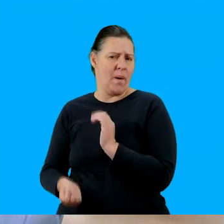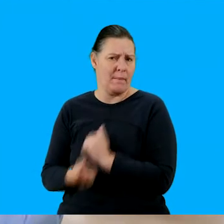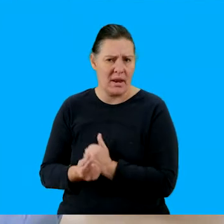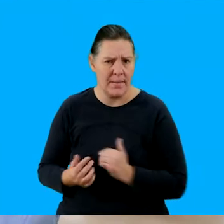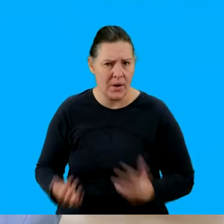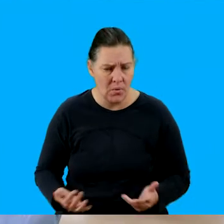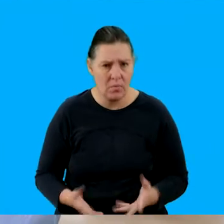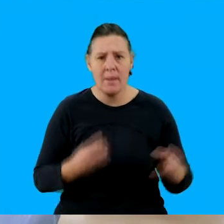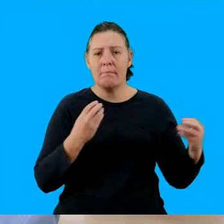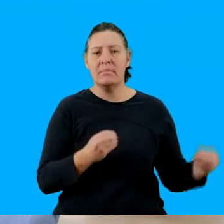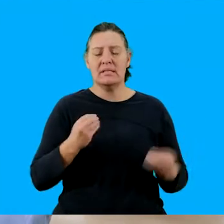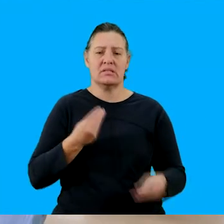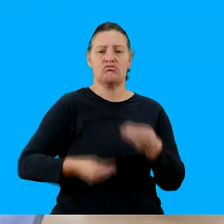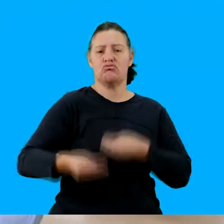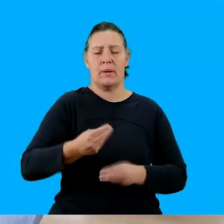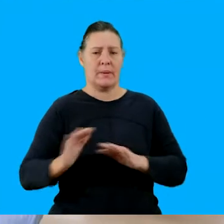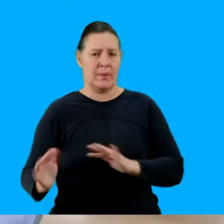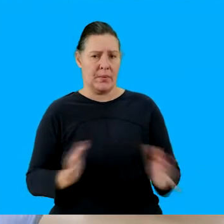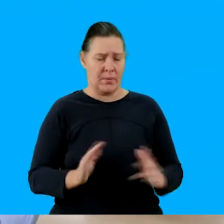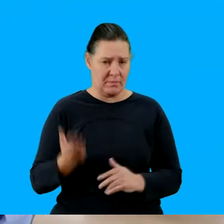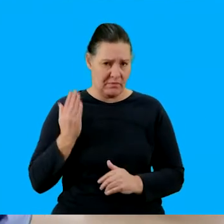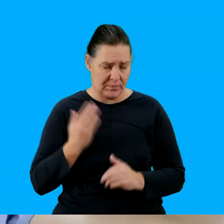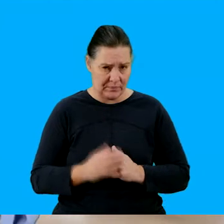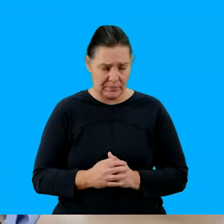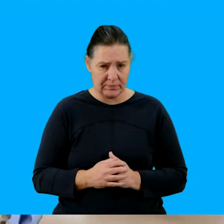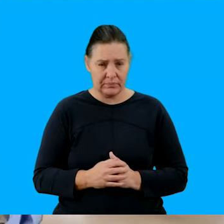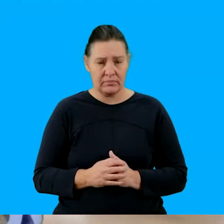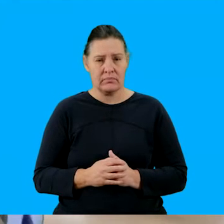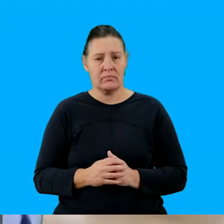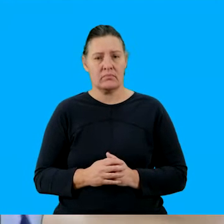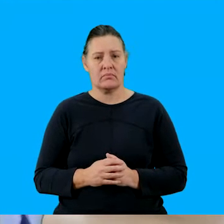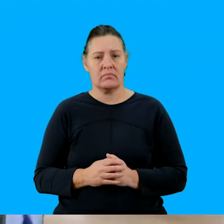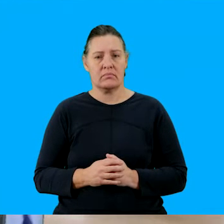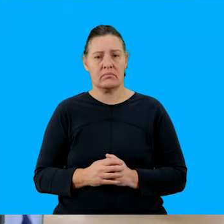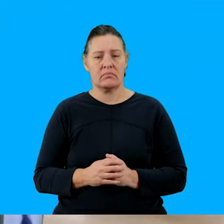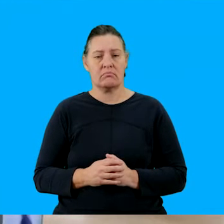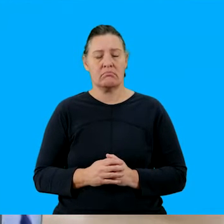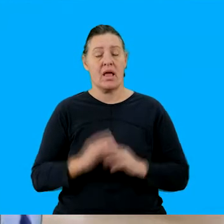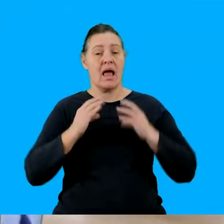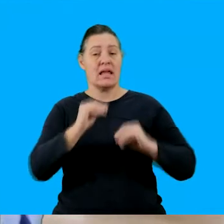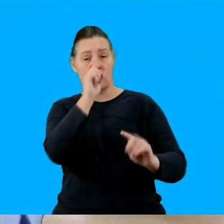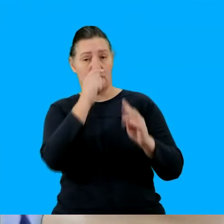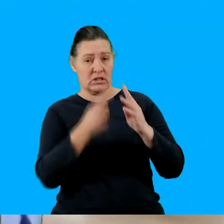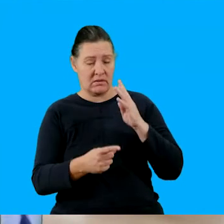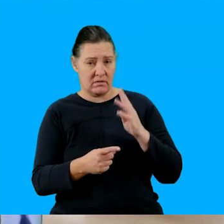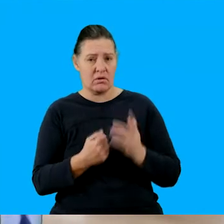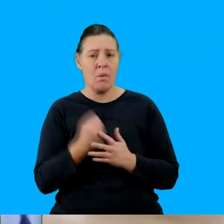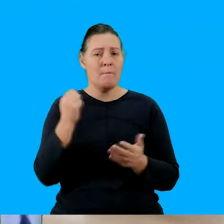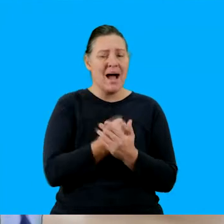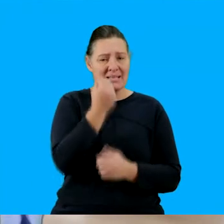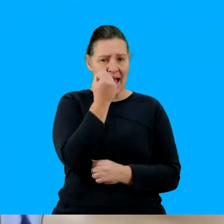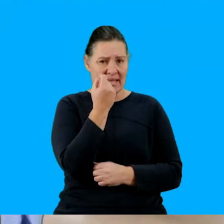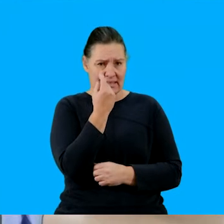happen and how businesses used to trade in the past. Now, lesson objectives. This is what we